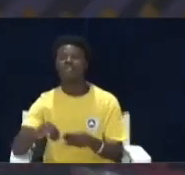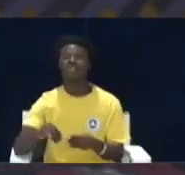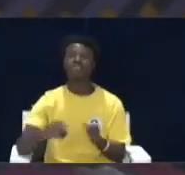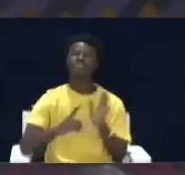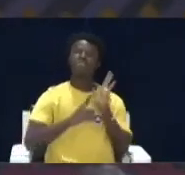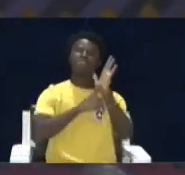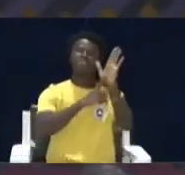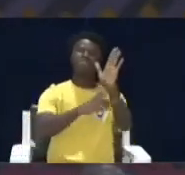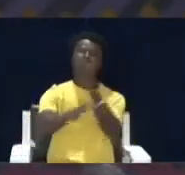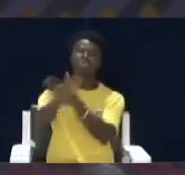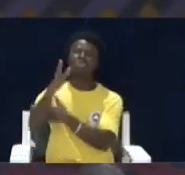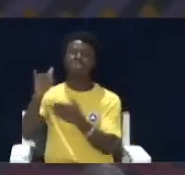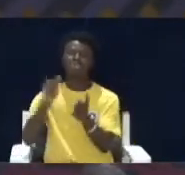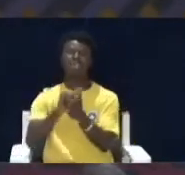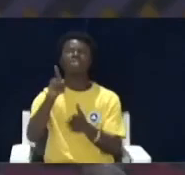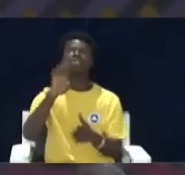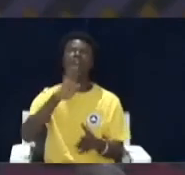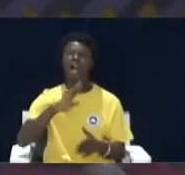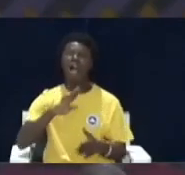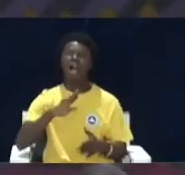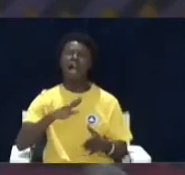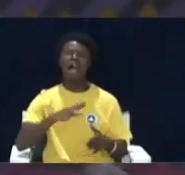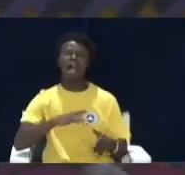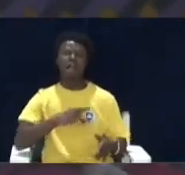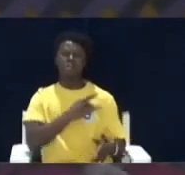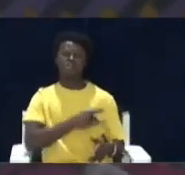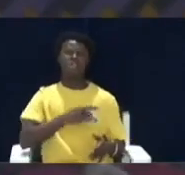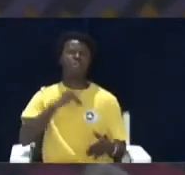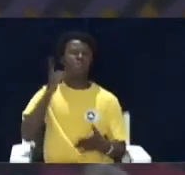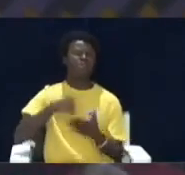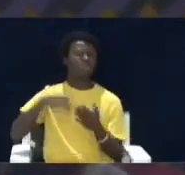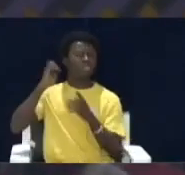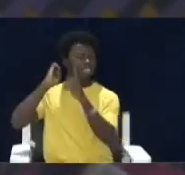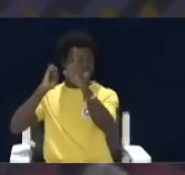God that you really appreciate what he had already done for you.